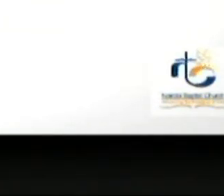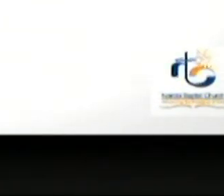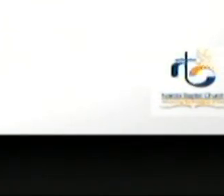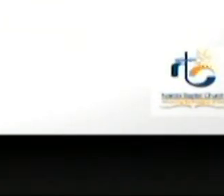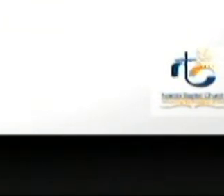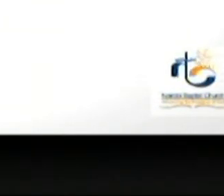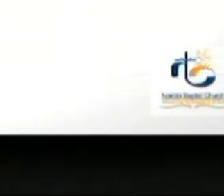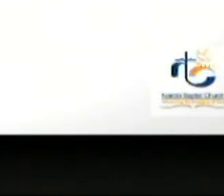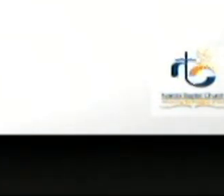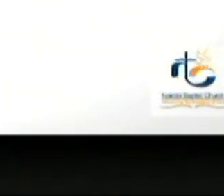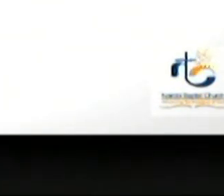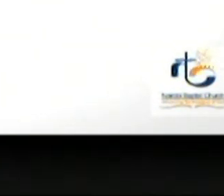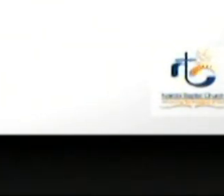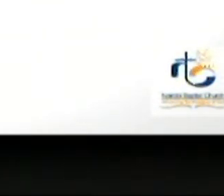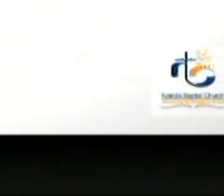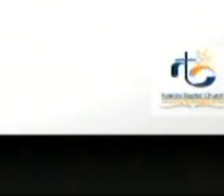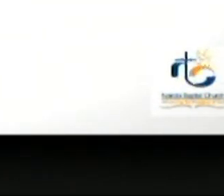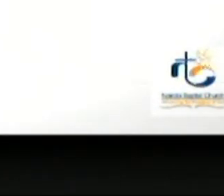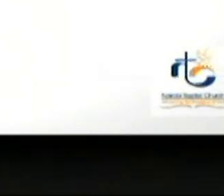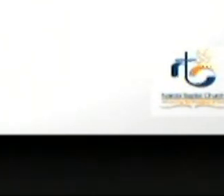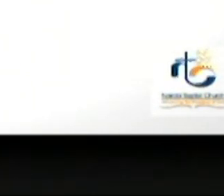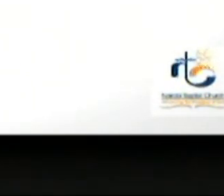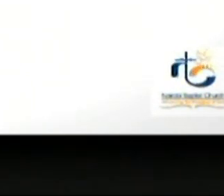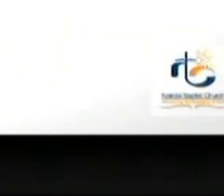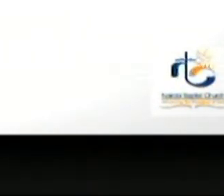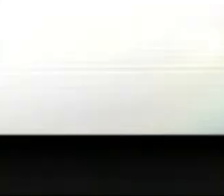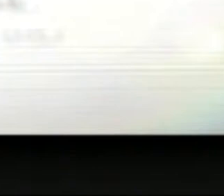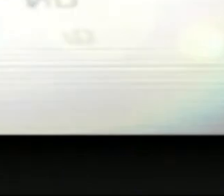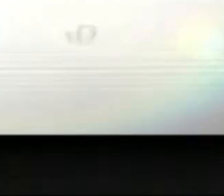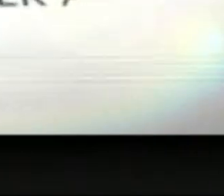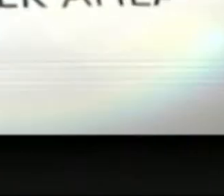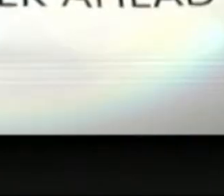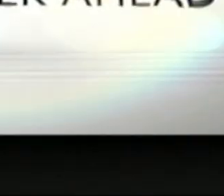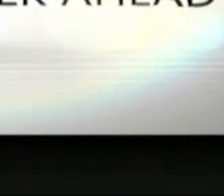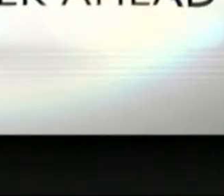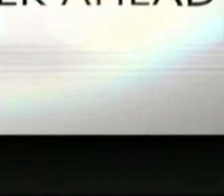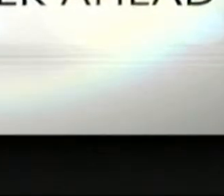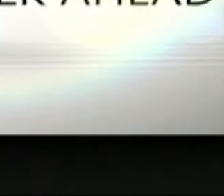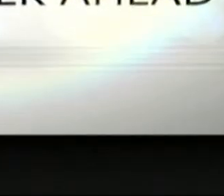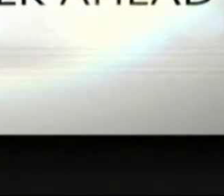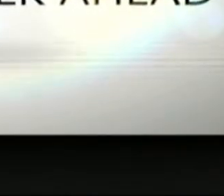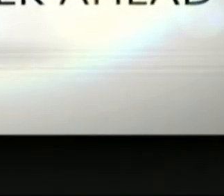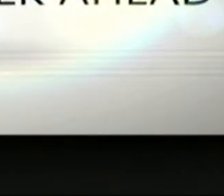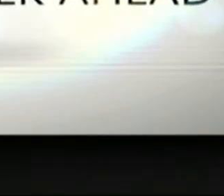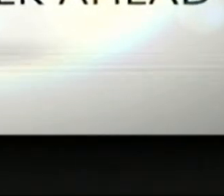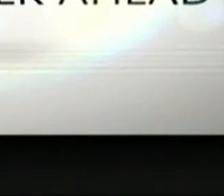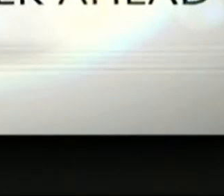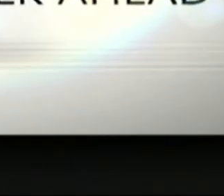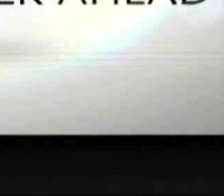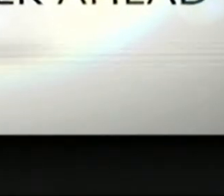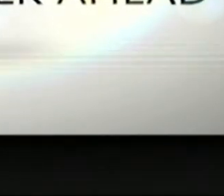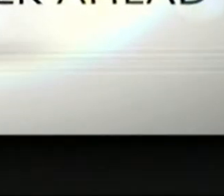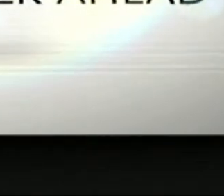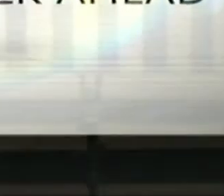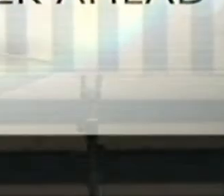that is building strong families and transforming nations. Have a great Sunday and a fruitful week ahead.